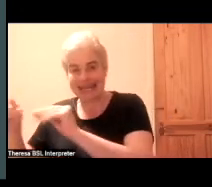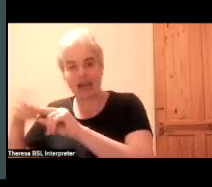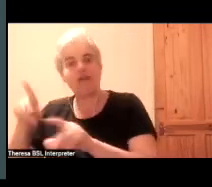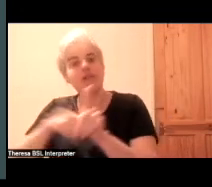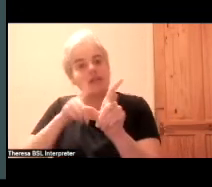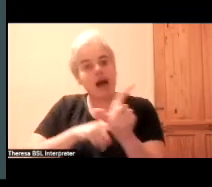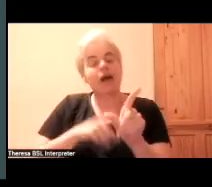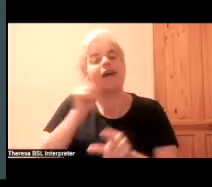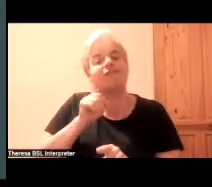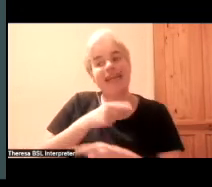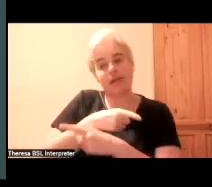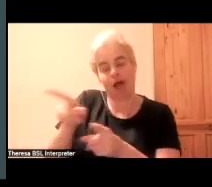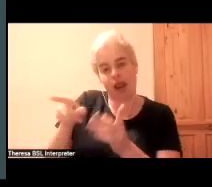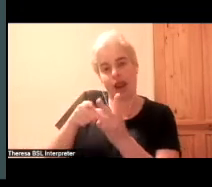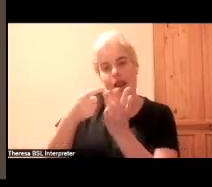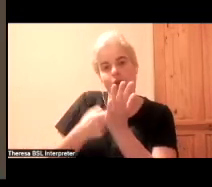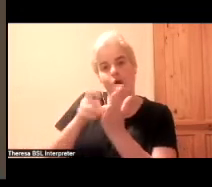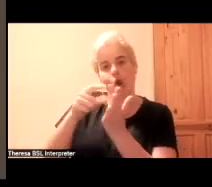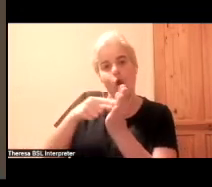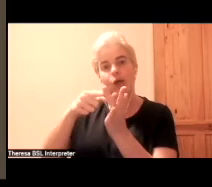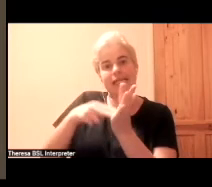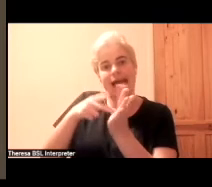younger female ordinands.